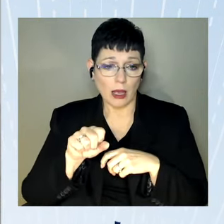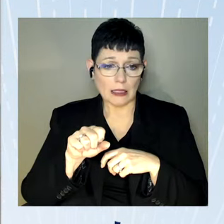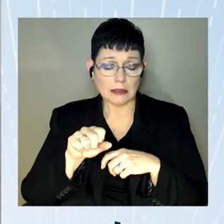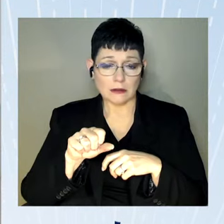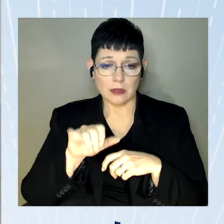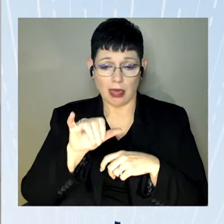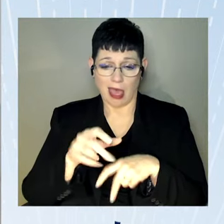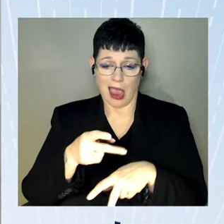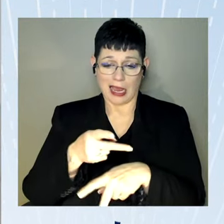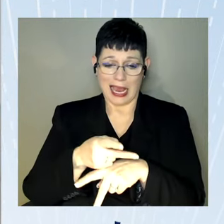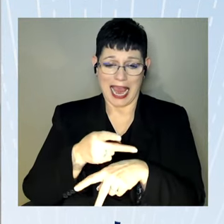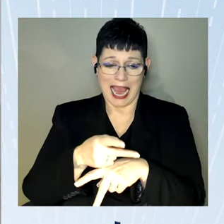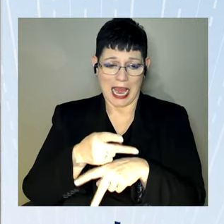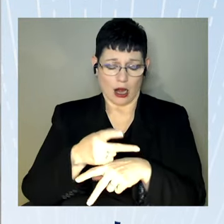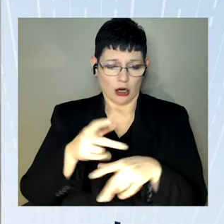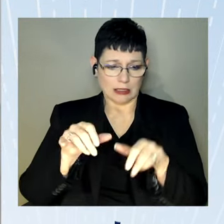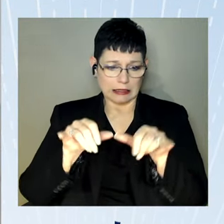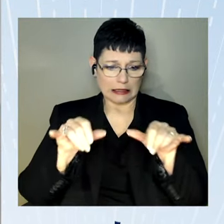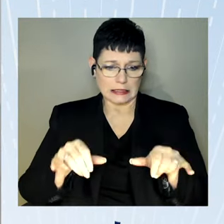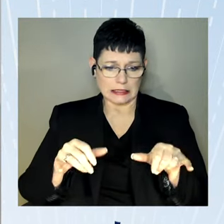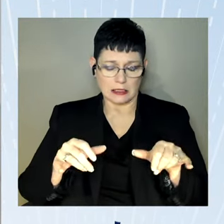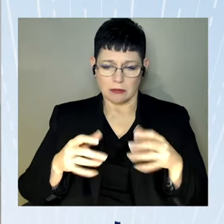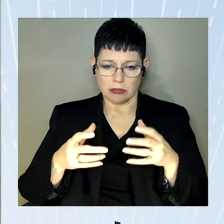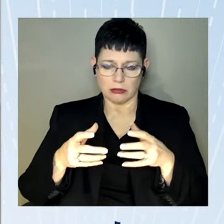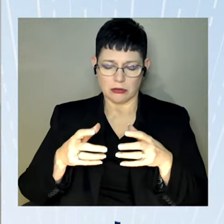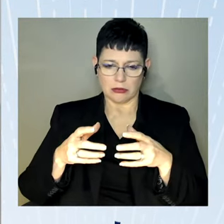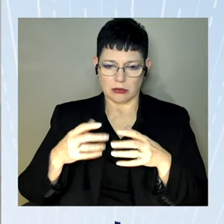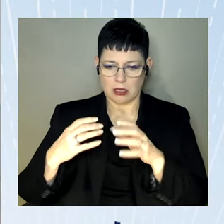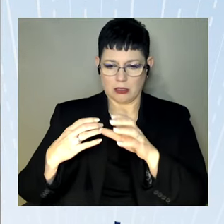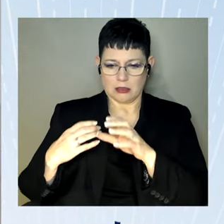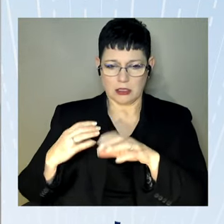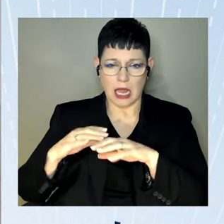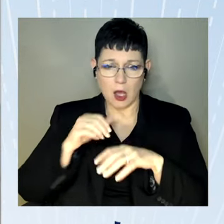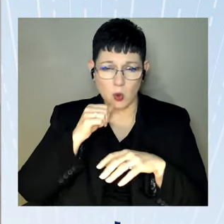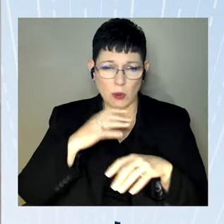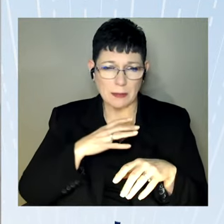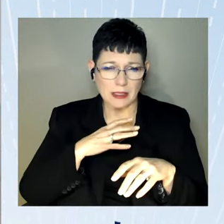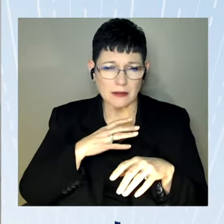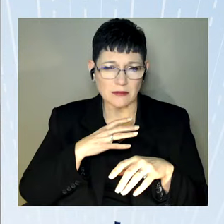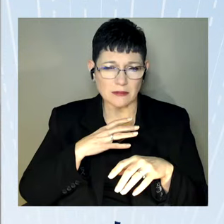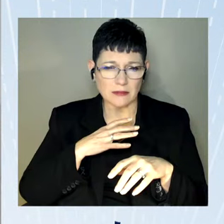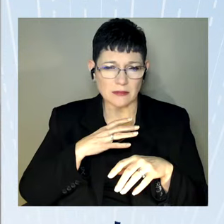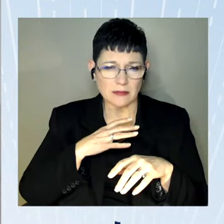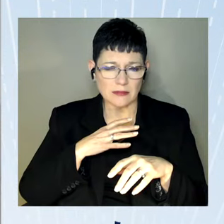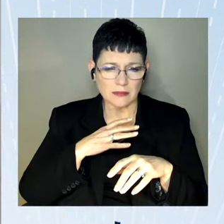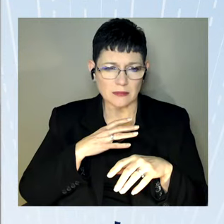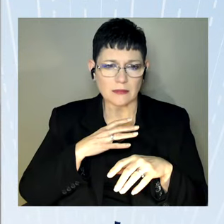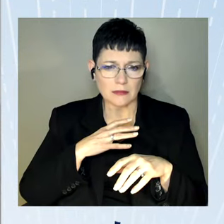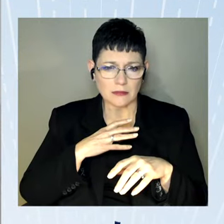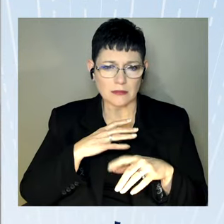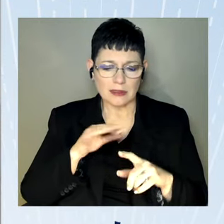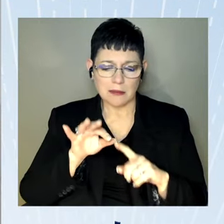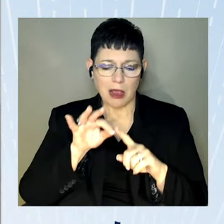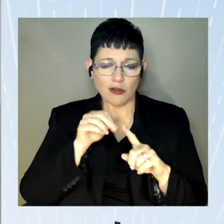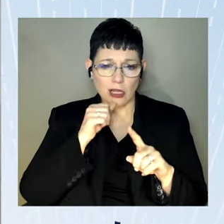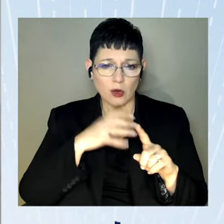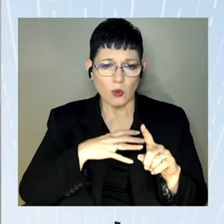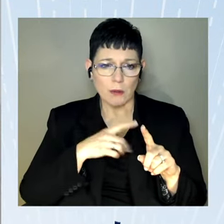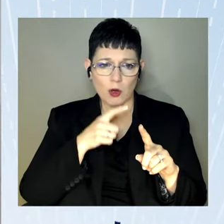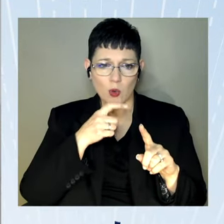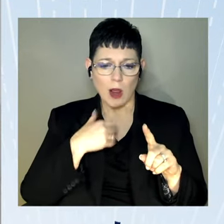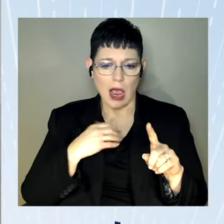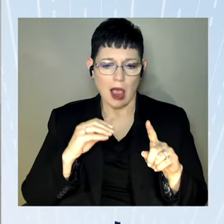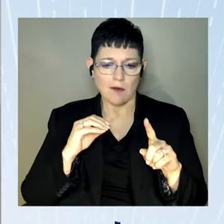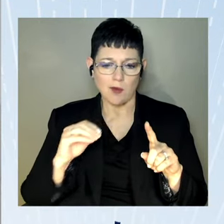burdens felt disproportionately on women, and that was especially true for women who did not have a college